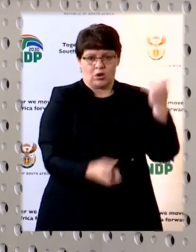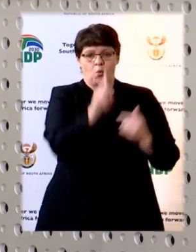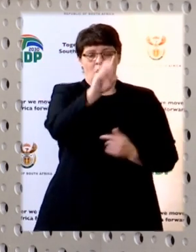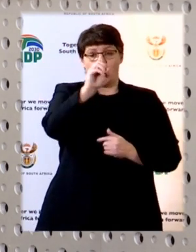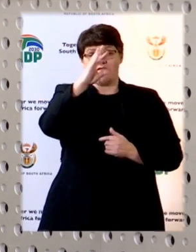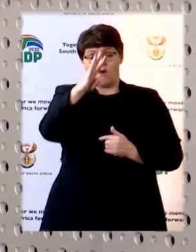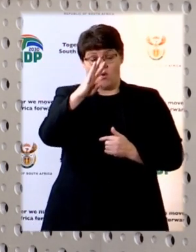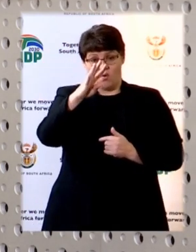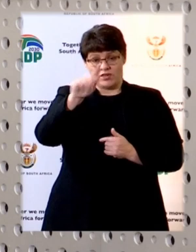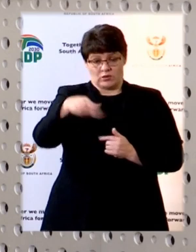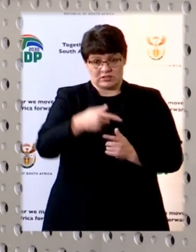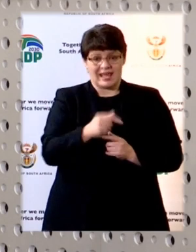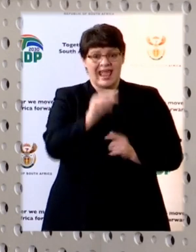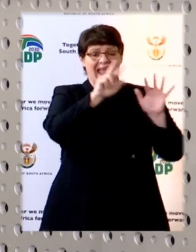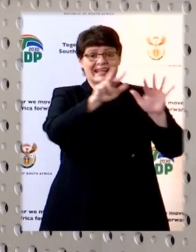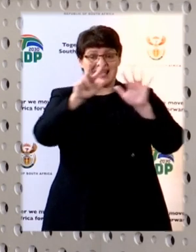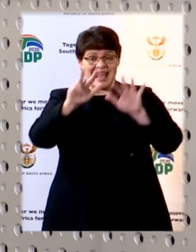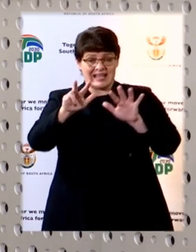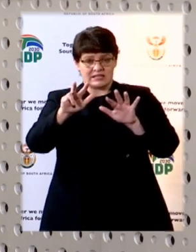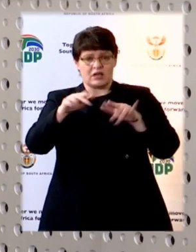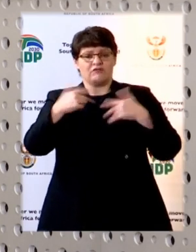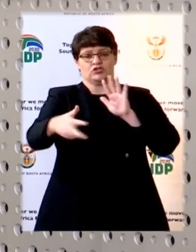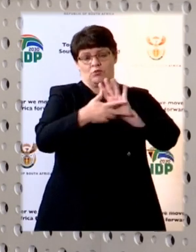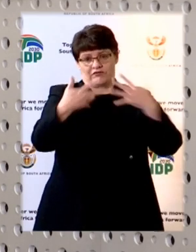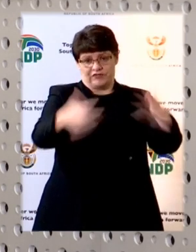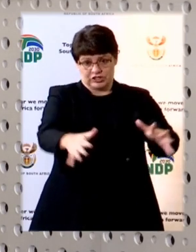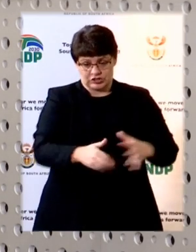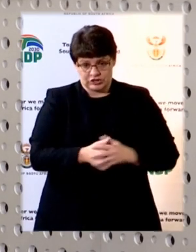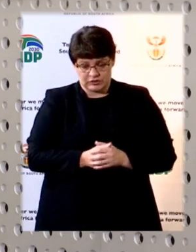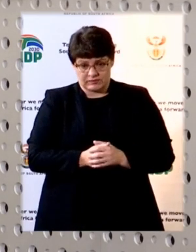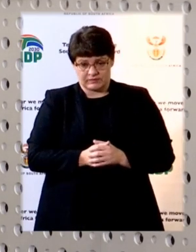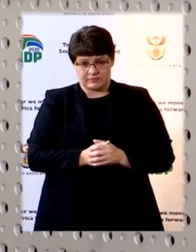with 88 of them already approved.